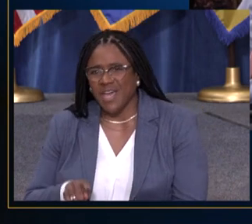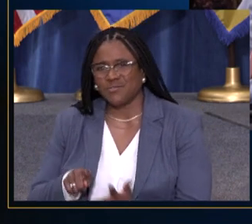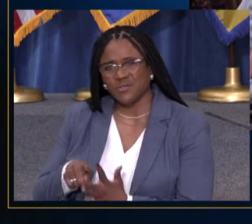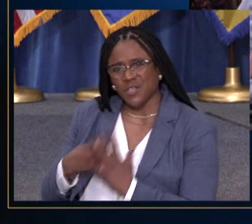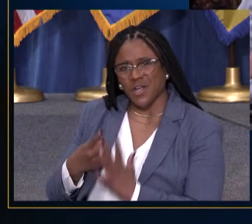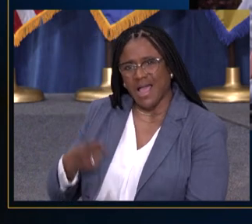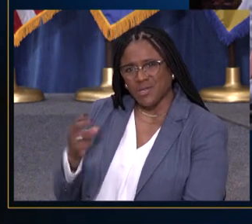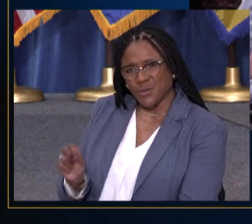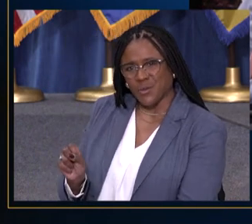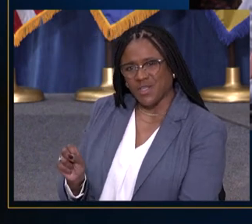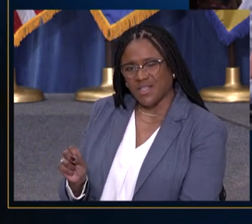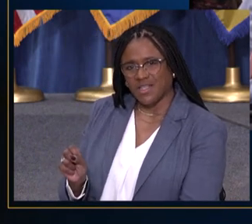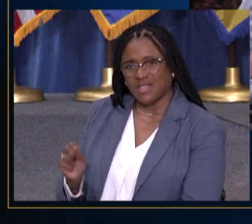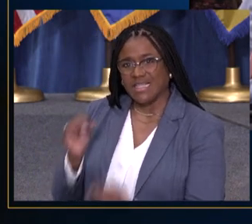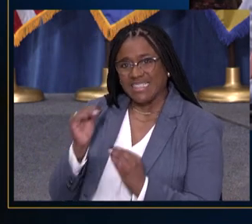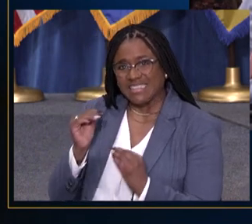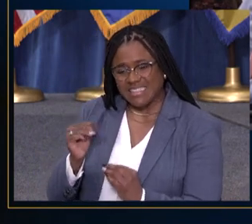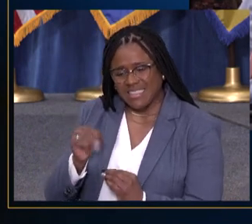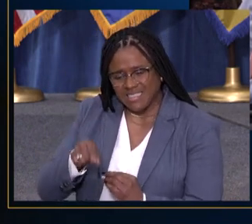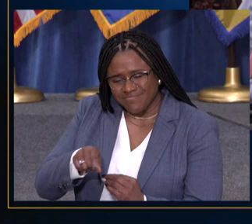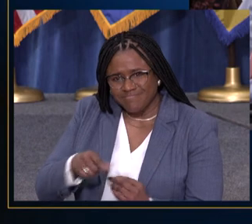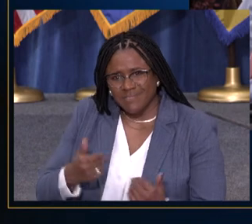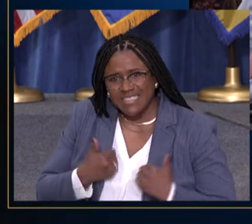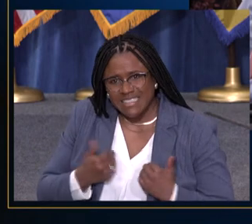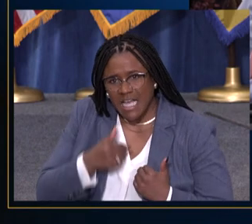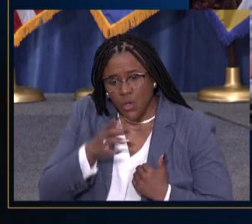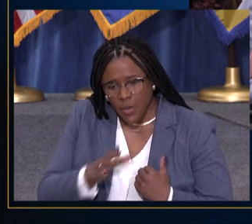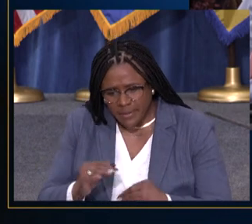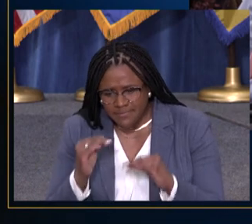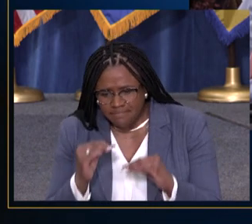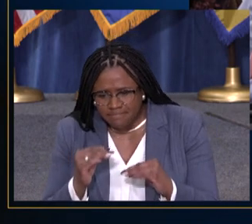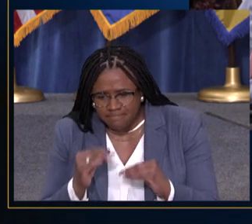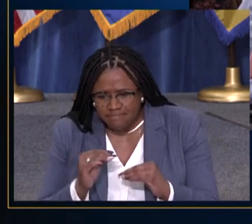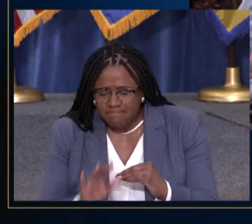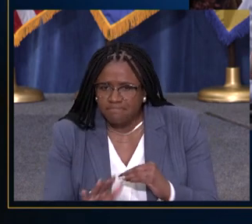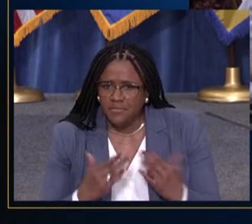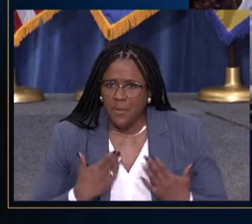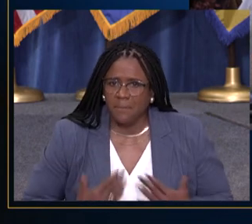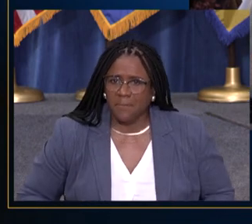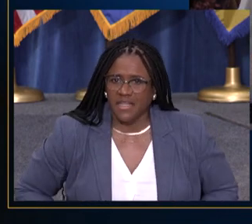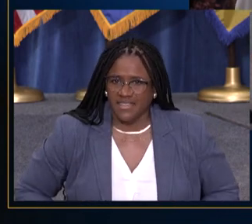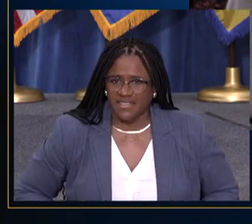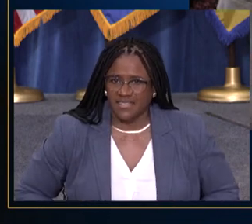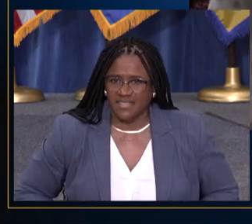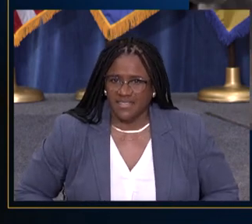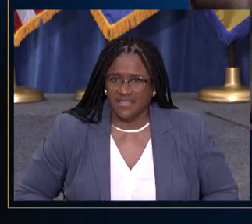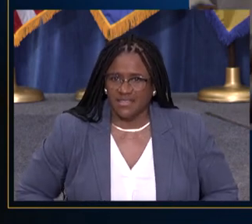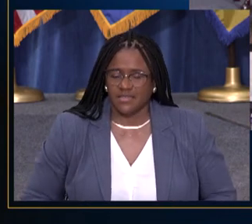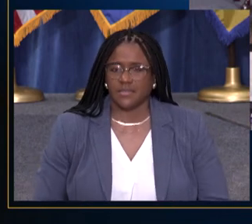in high school teaching young women about their bodies.